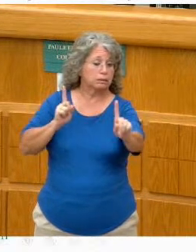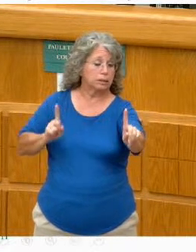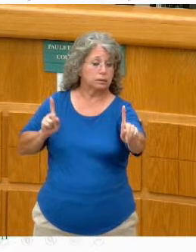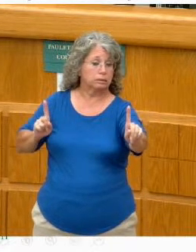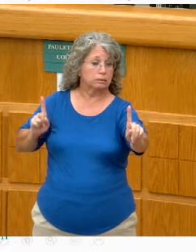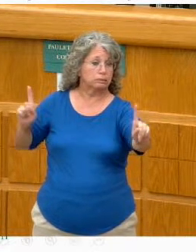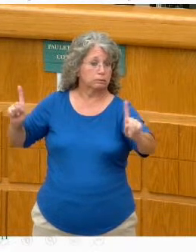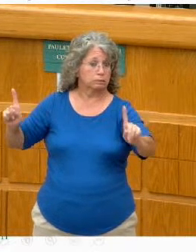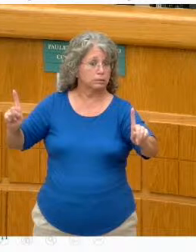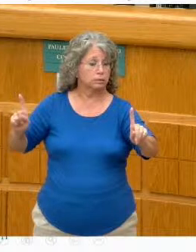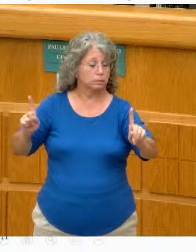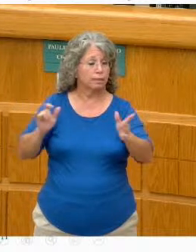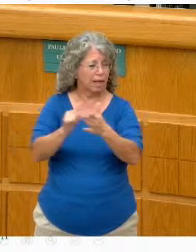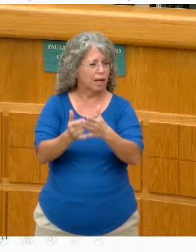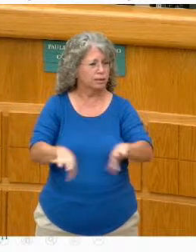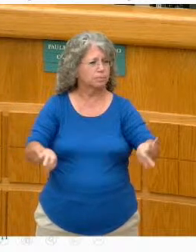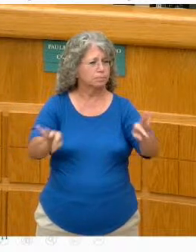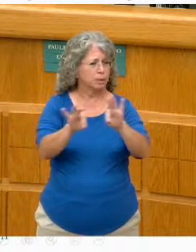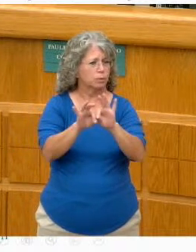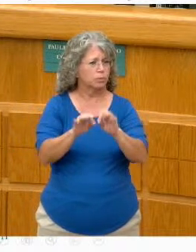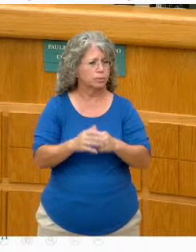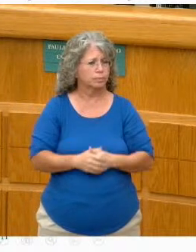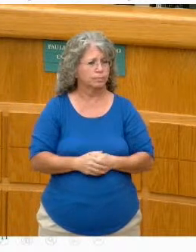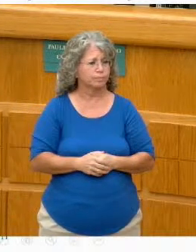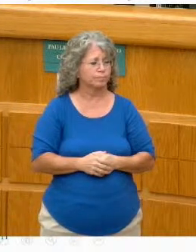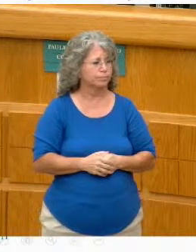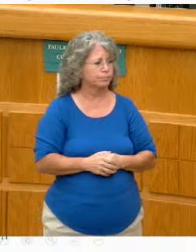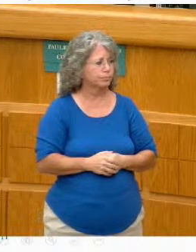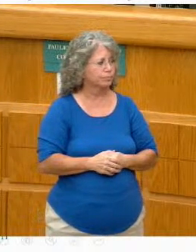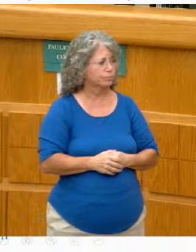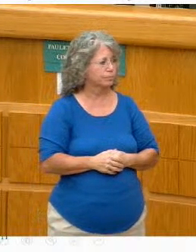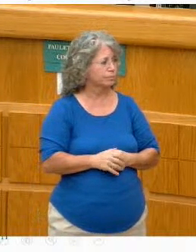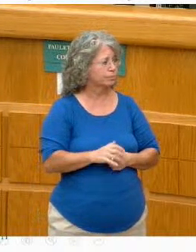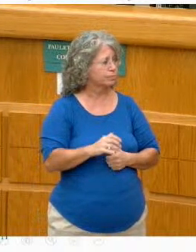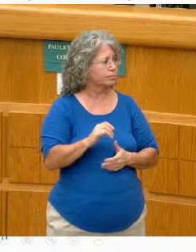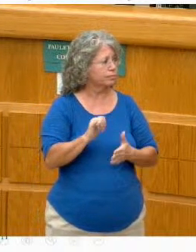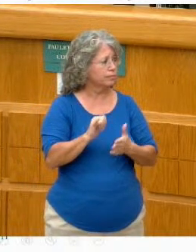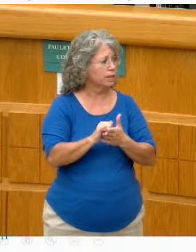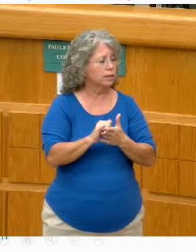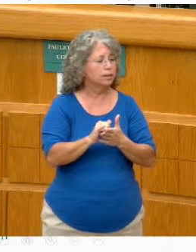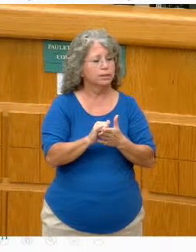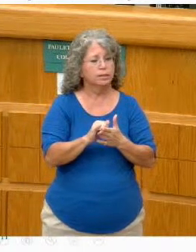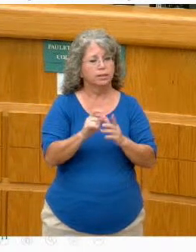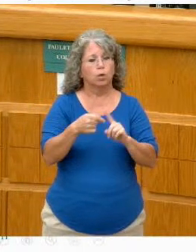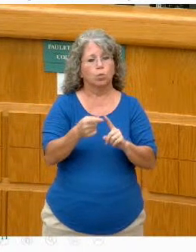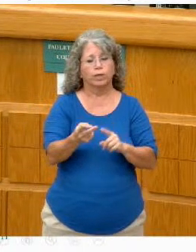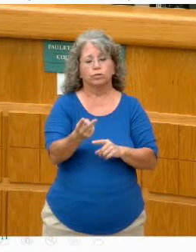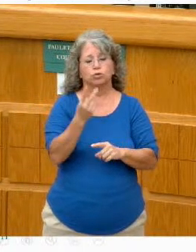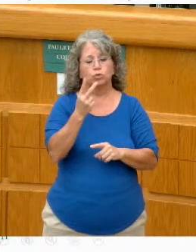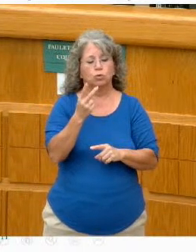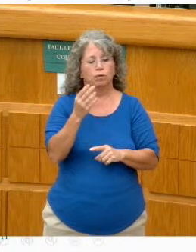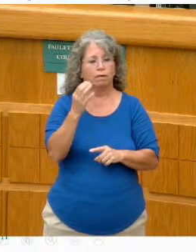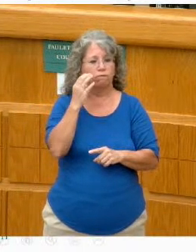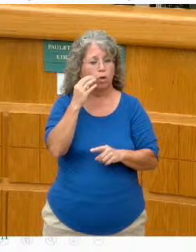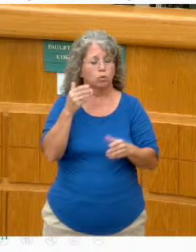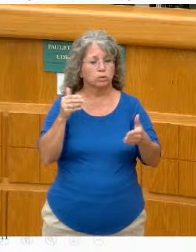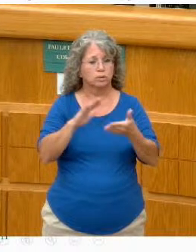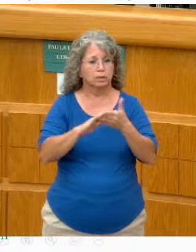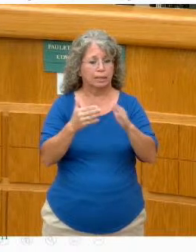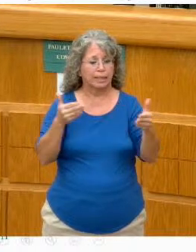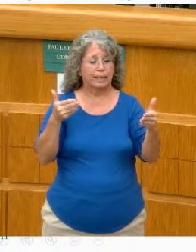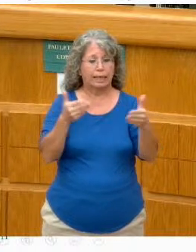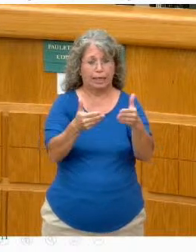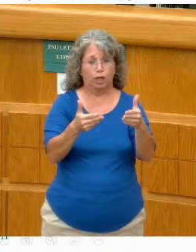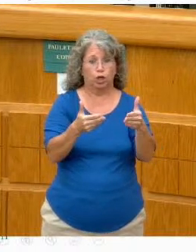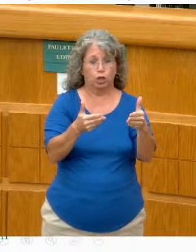This is the same data. It's encounters when two cell phones come near each other, but we've broken it out into the different counties,